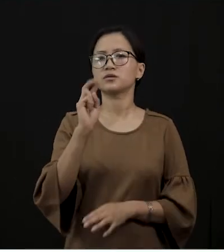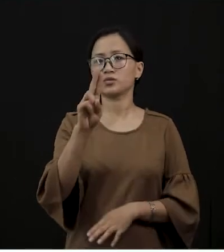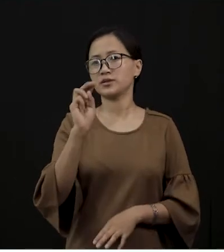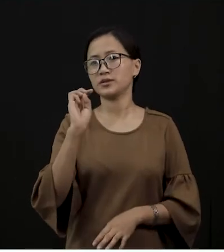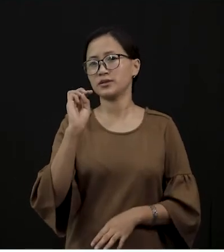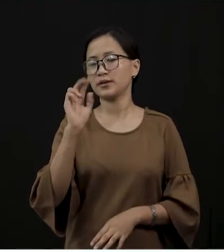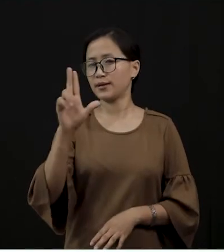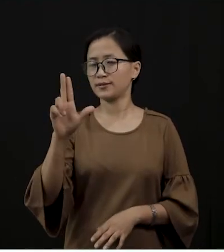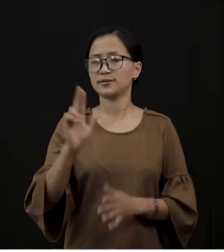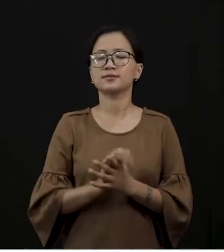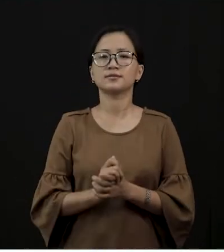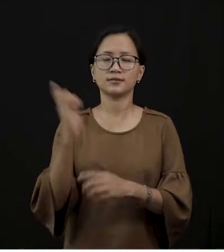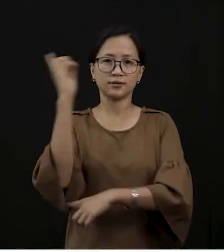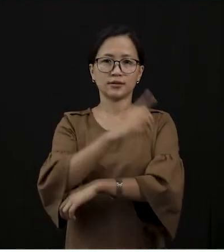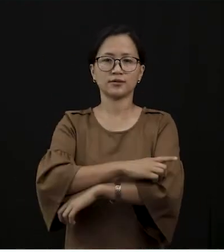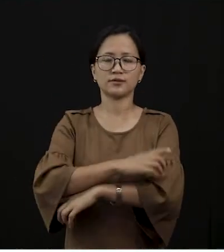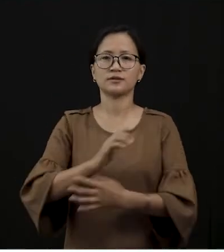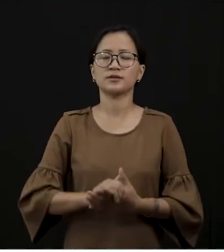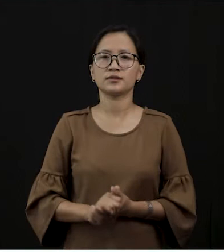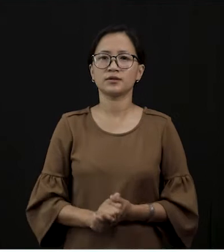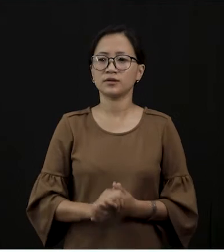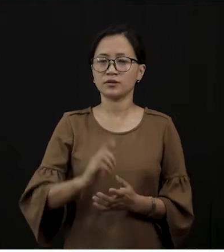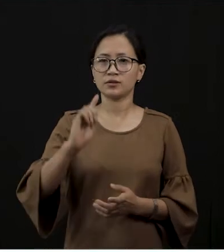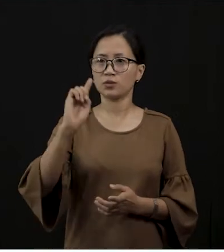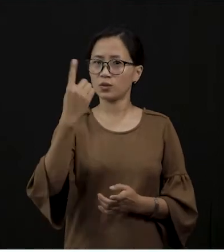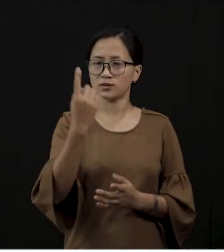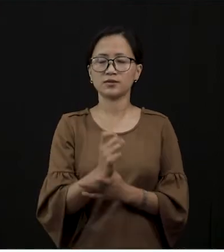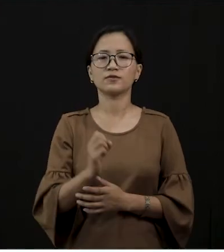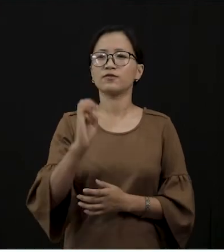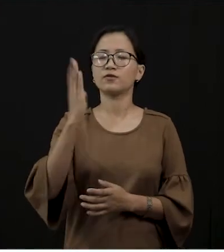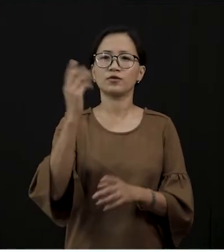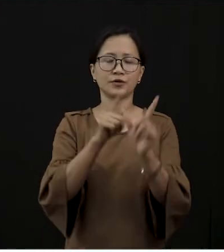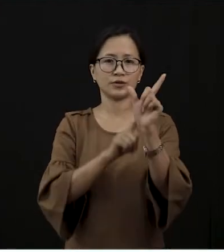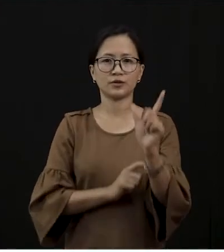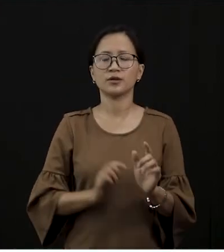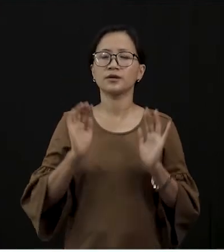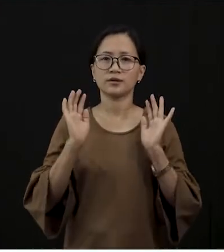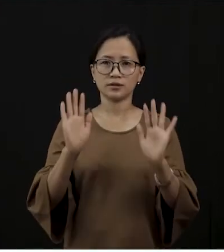28 days, but once in 4 year it has